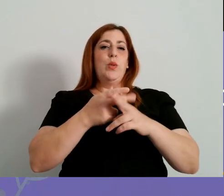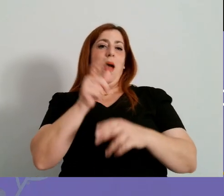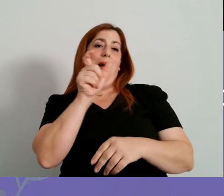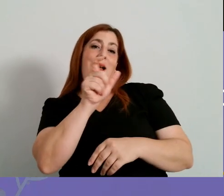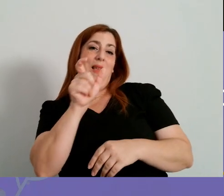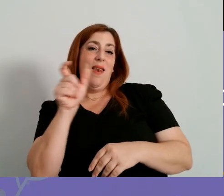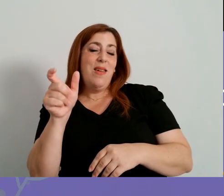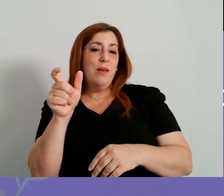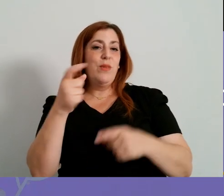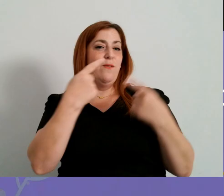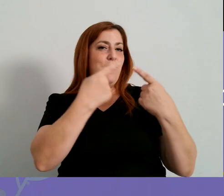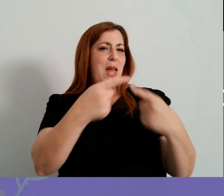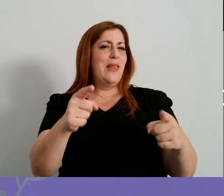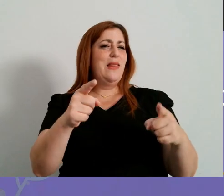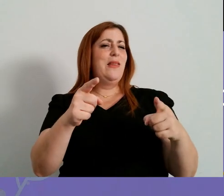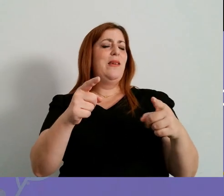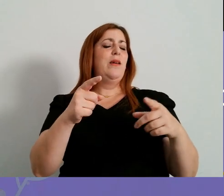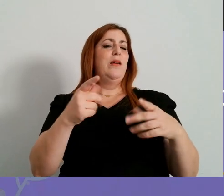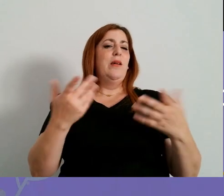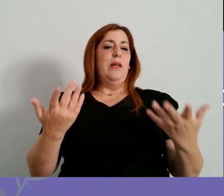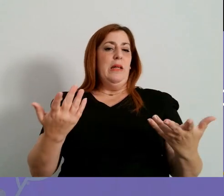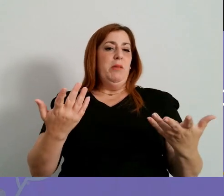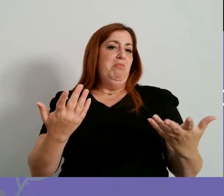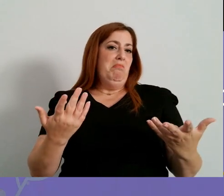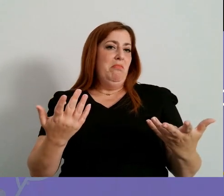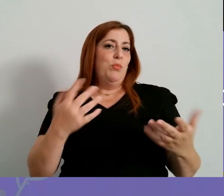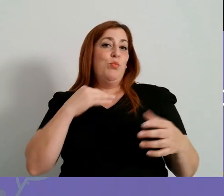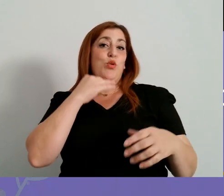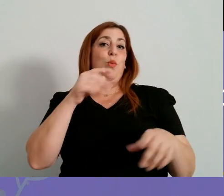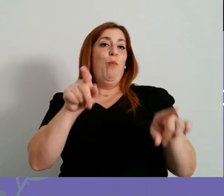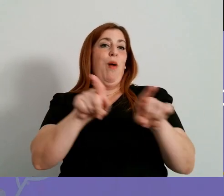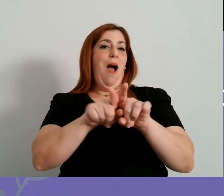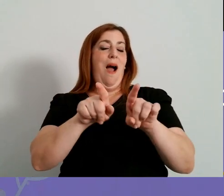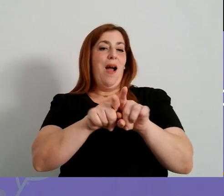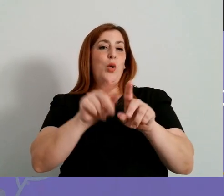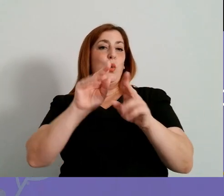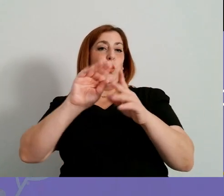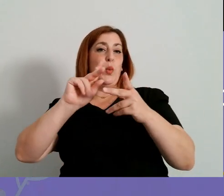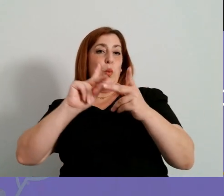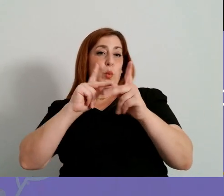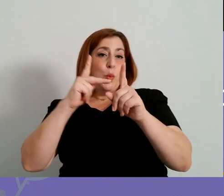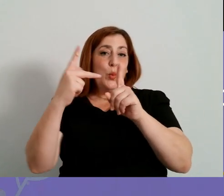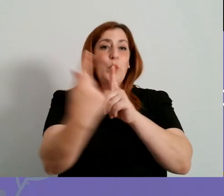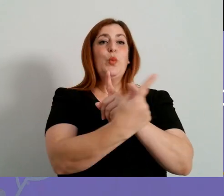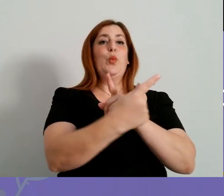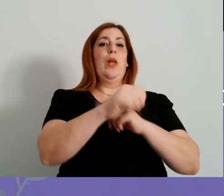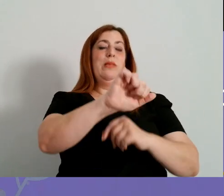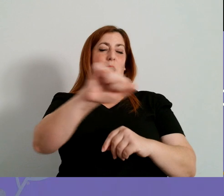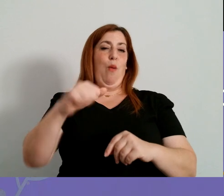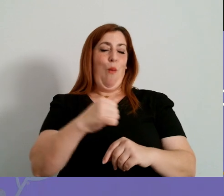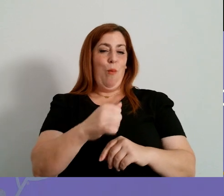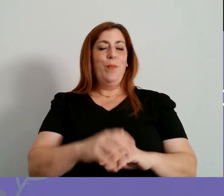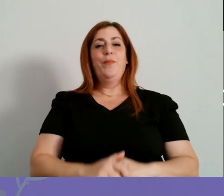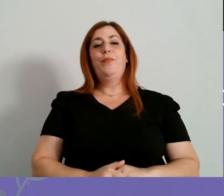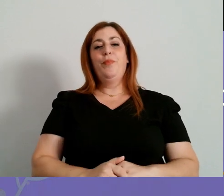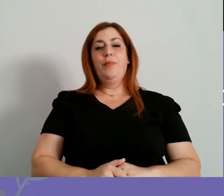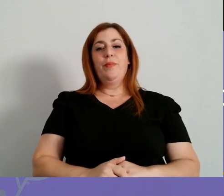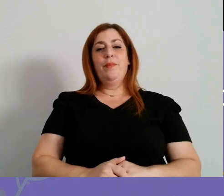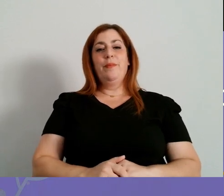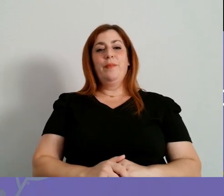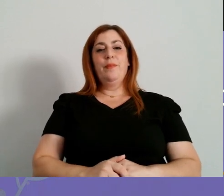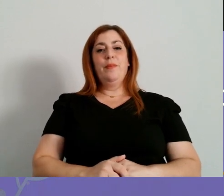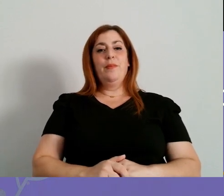vocabulary or cadence to what is typically used in their native culture. You